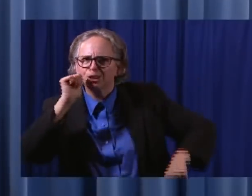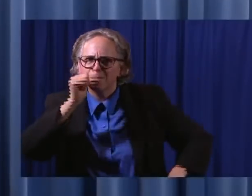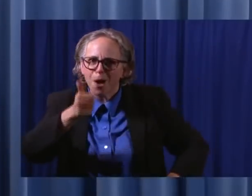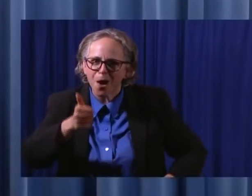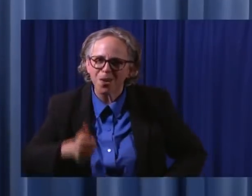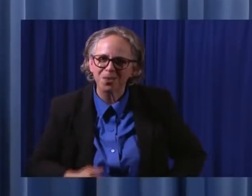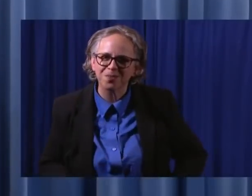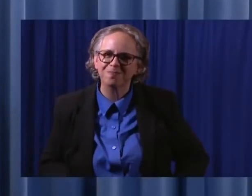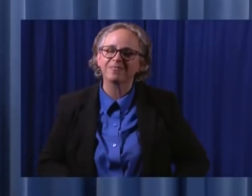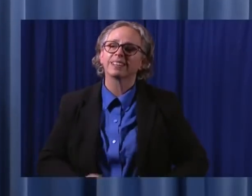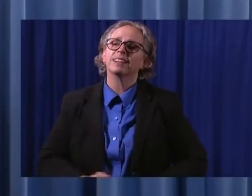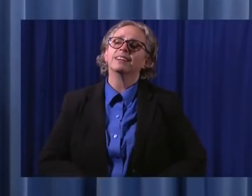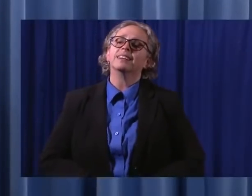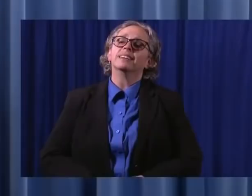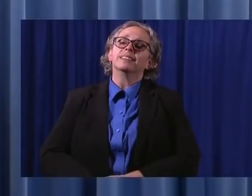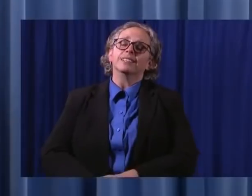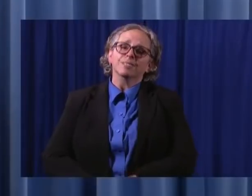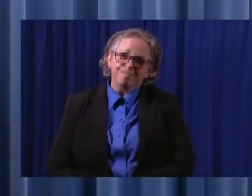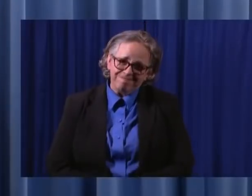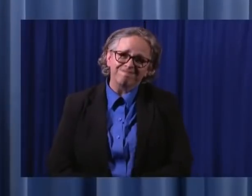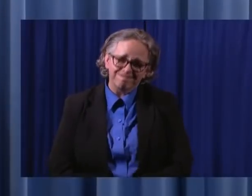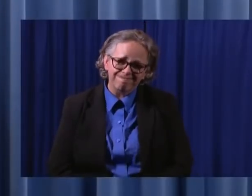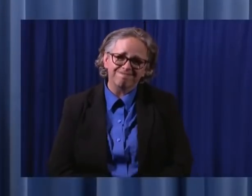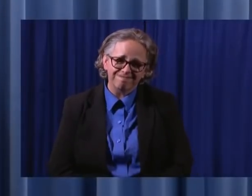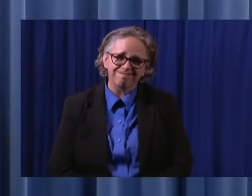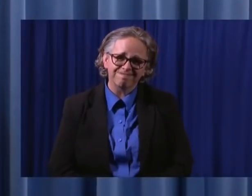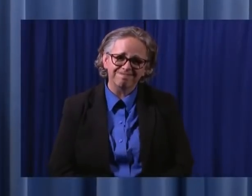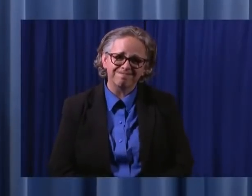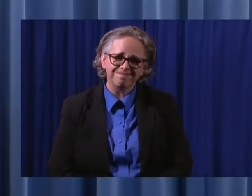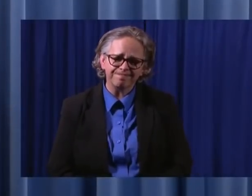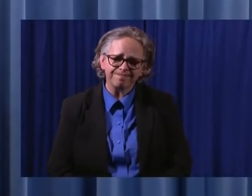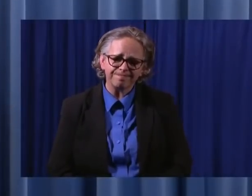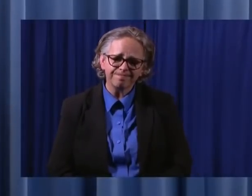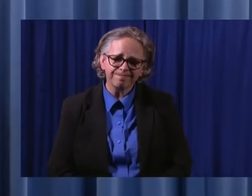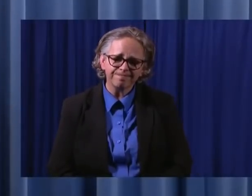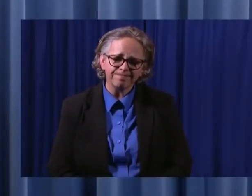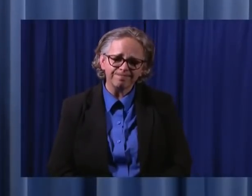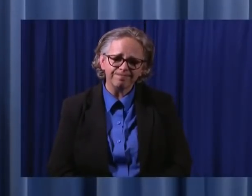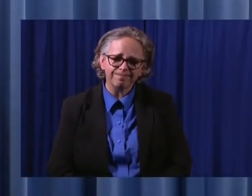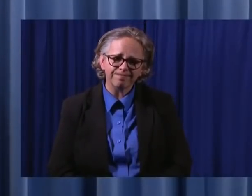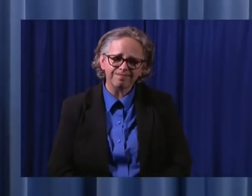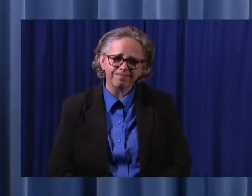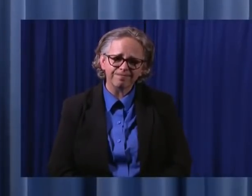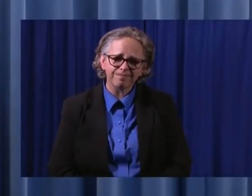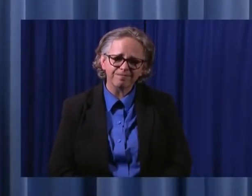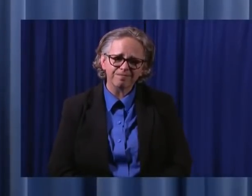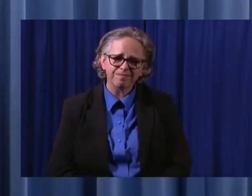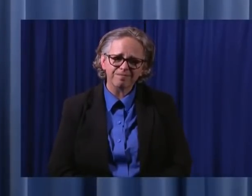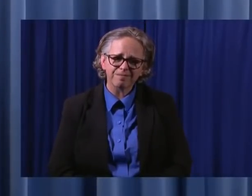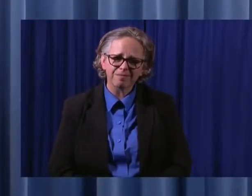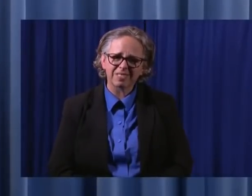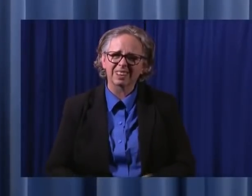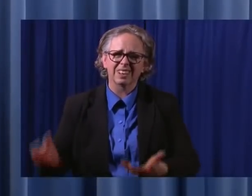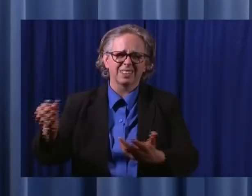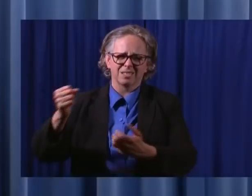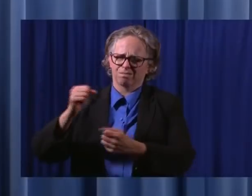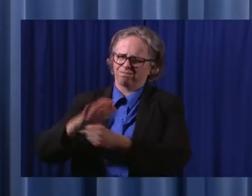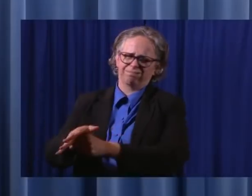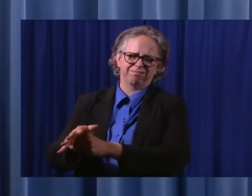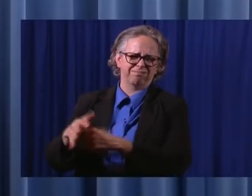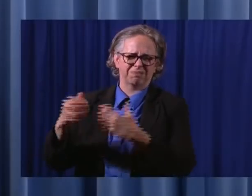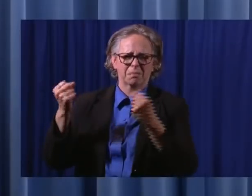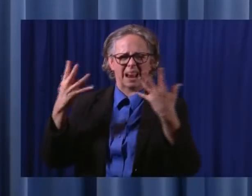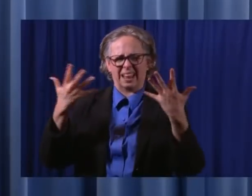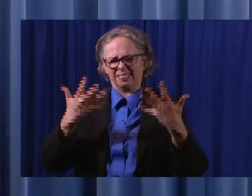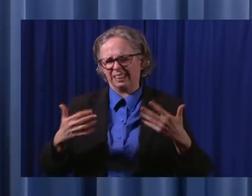I think one of the most troubling, there are a lot of things troubling about this coronavirus epidemic, but I think